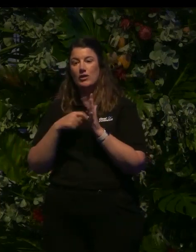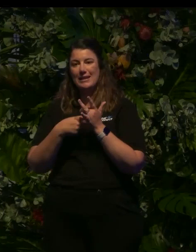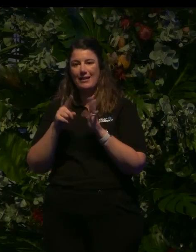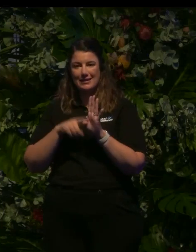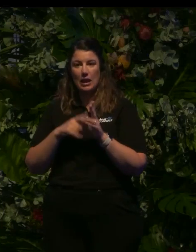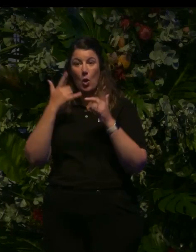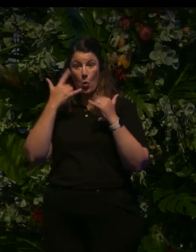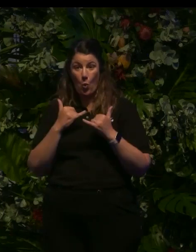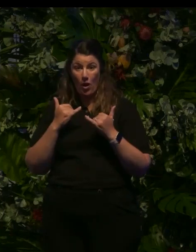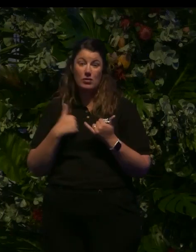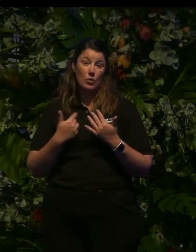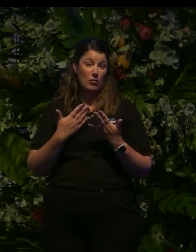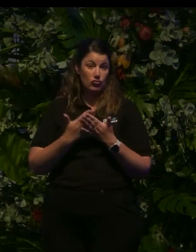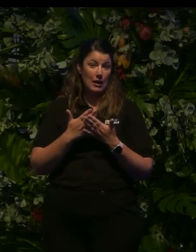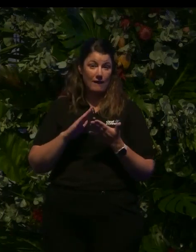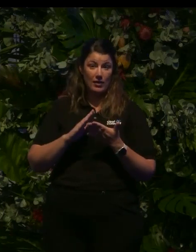I've had the honour of helping